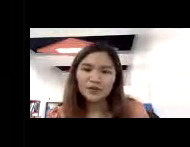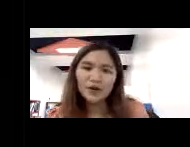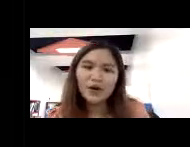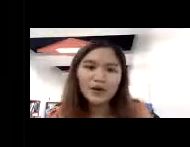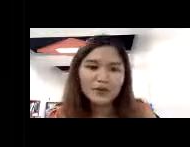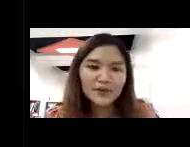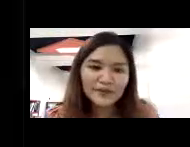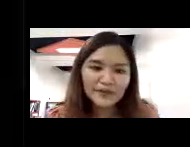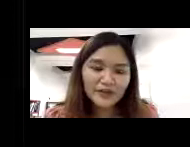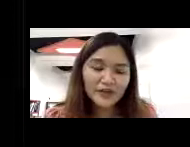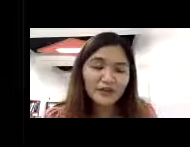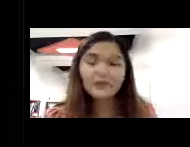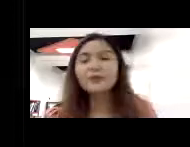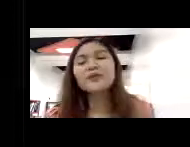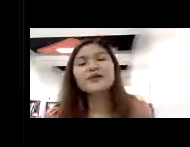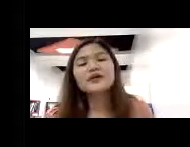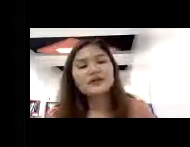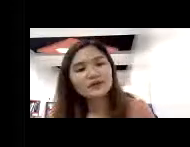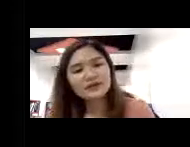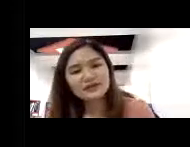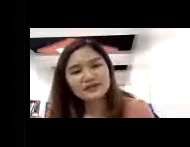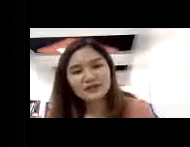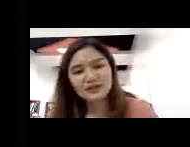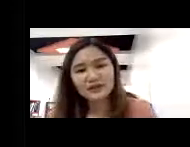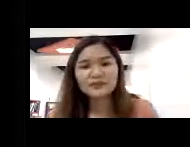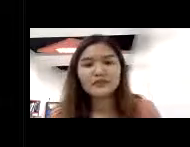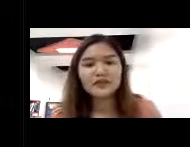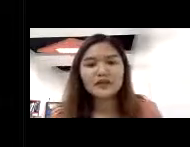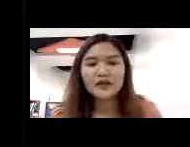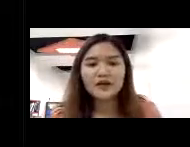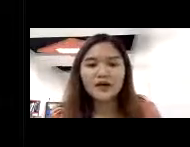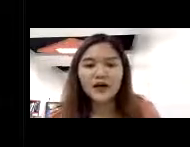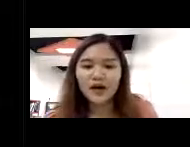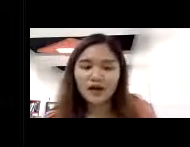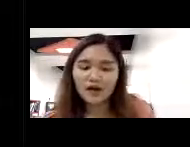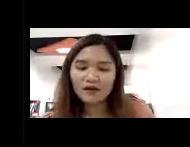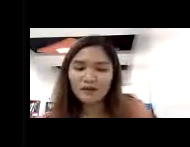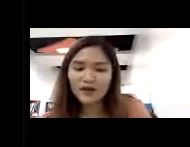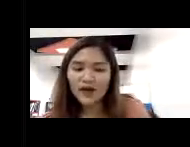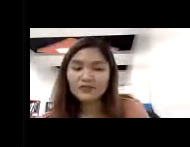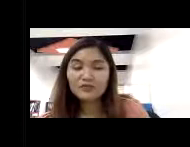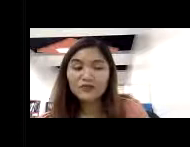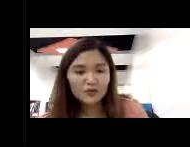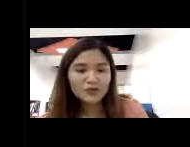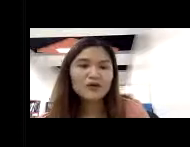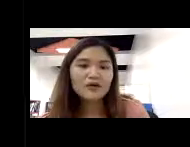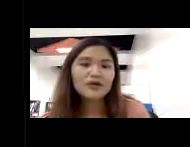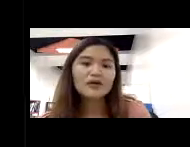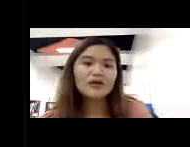So, here, share ko lang po, here at DOST-STII Library, we have